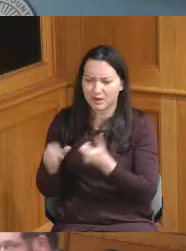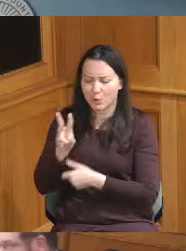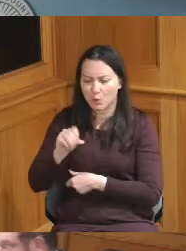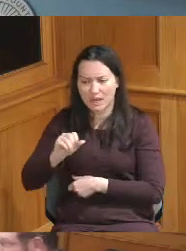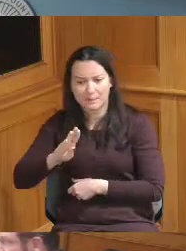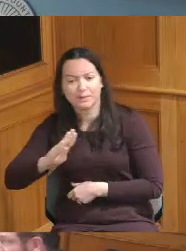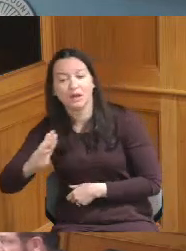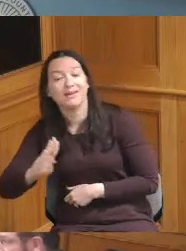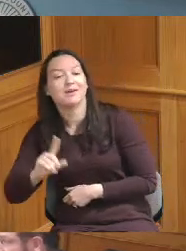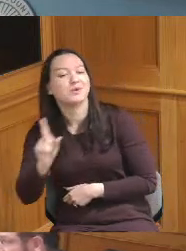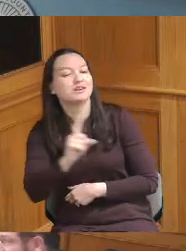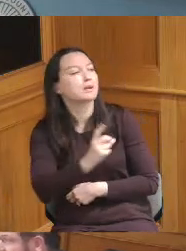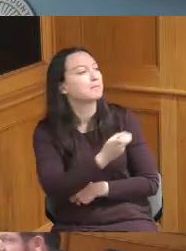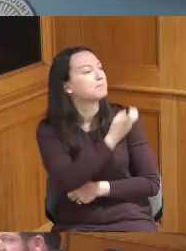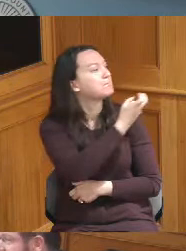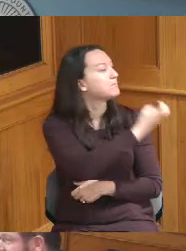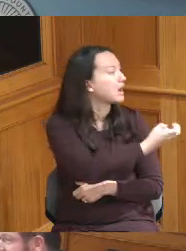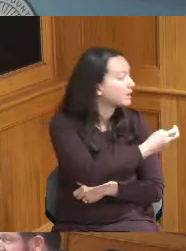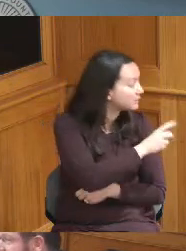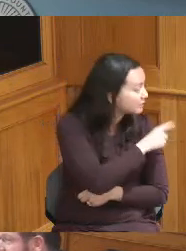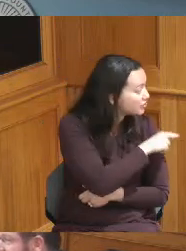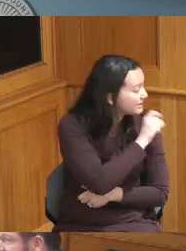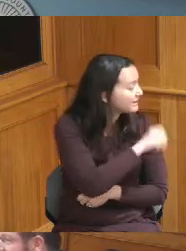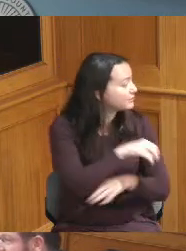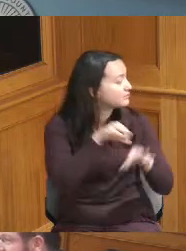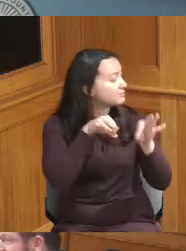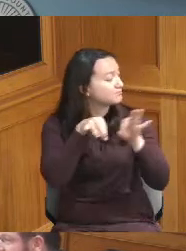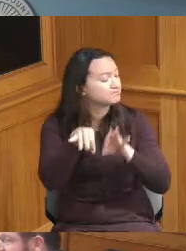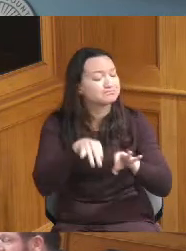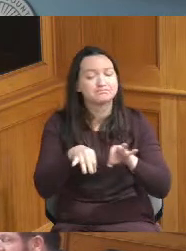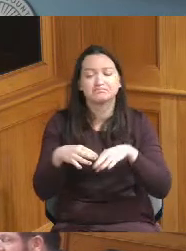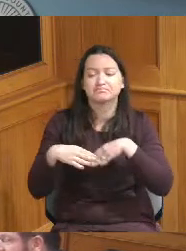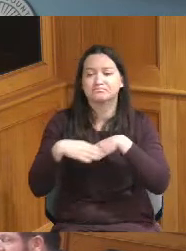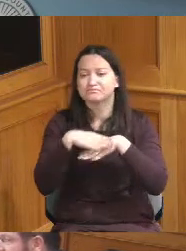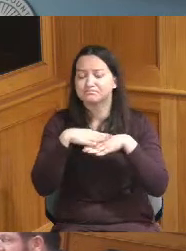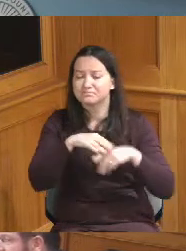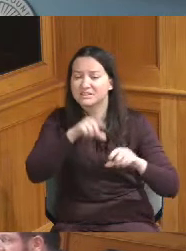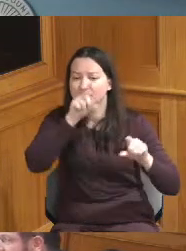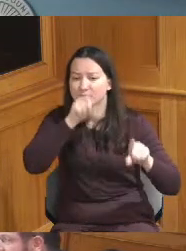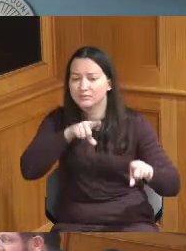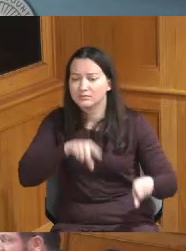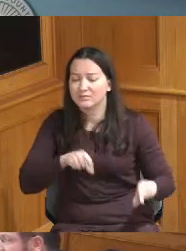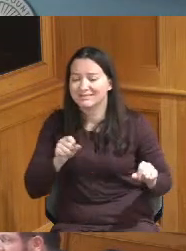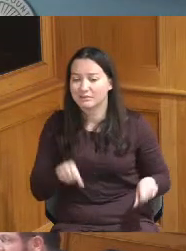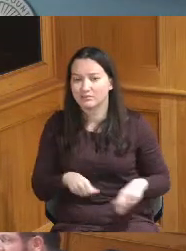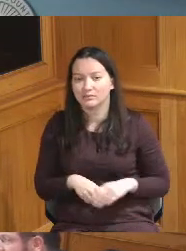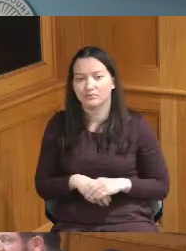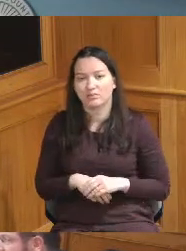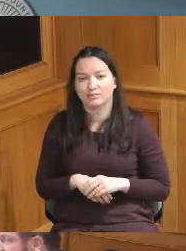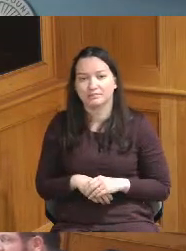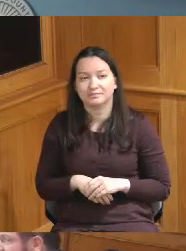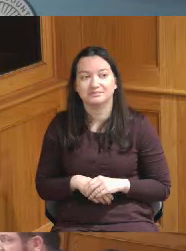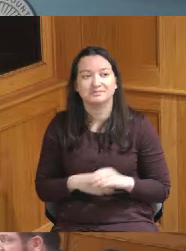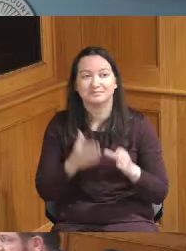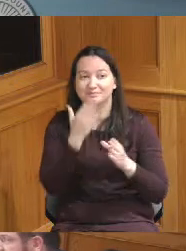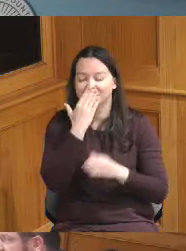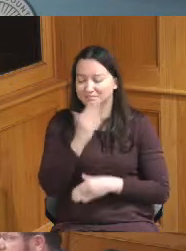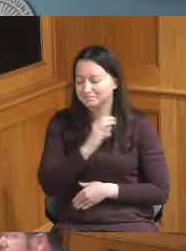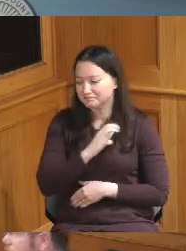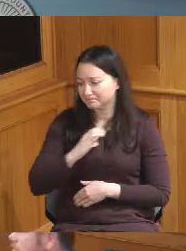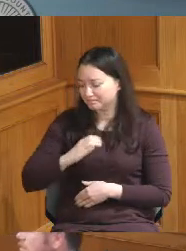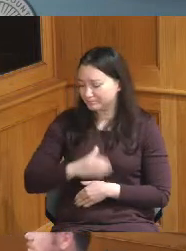she is in the back, is able to give an overview of this and answer any questions. Absolutely. Thank you,